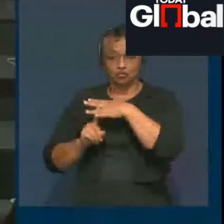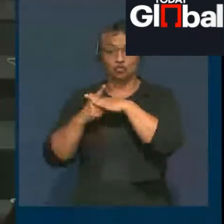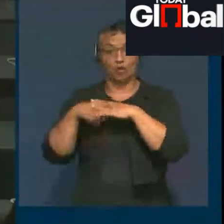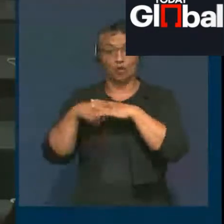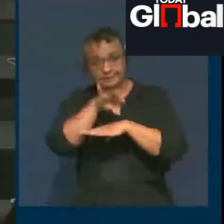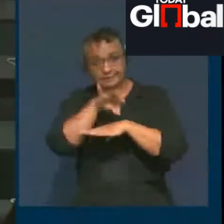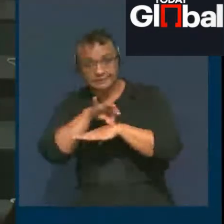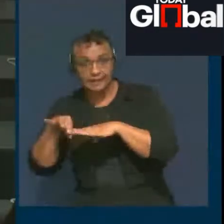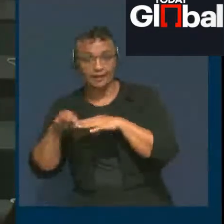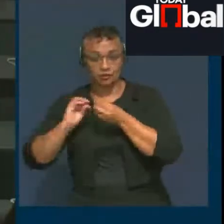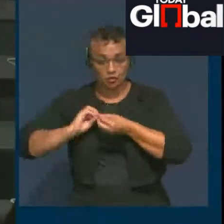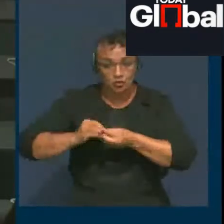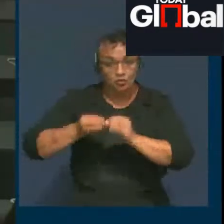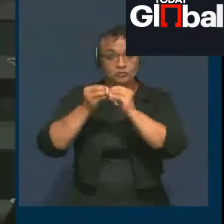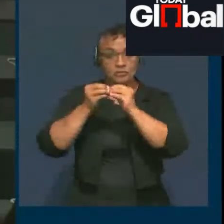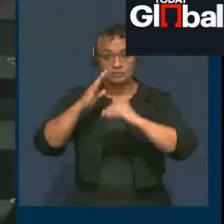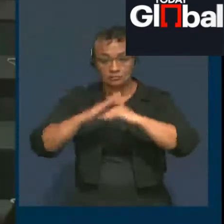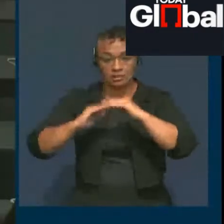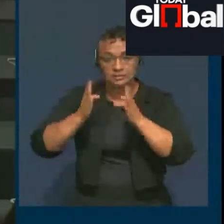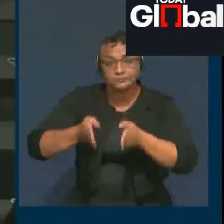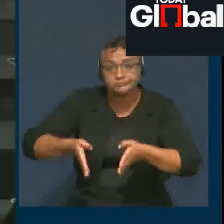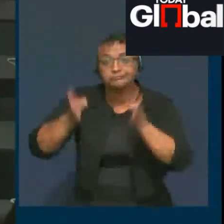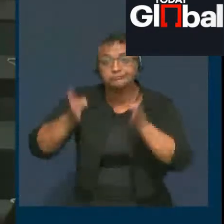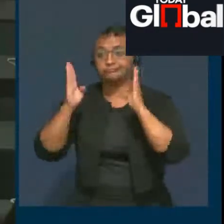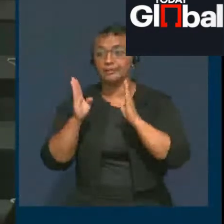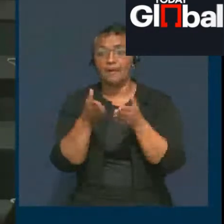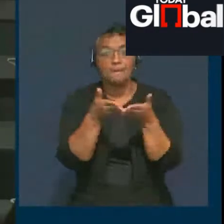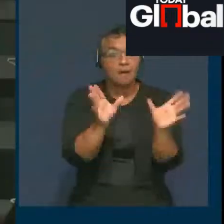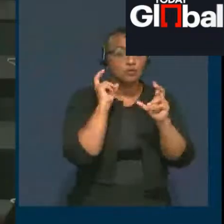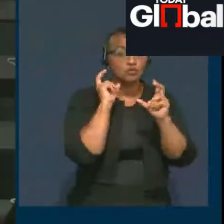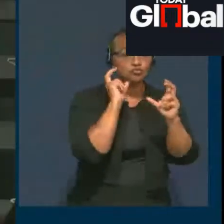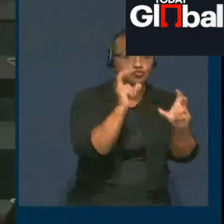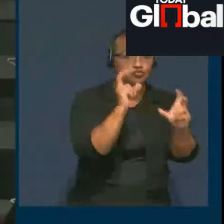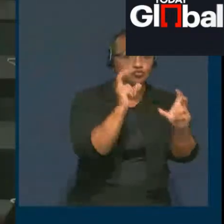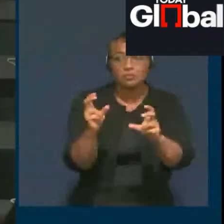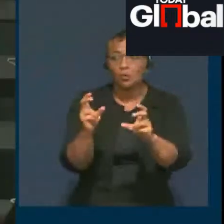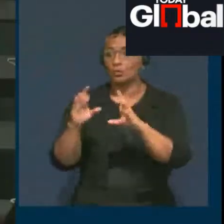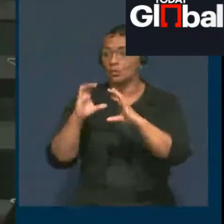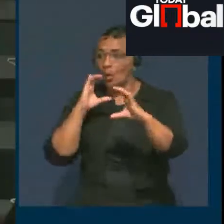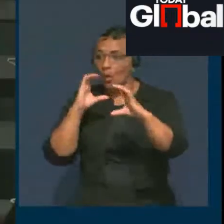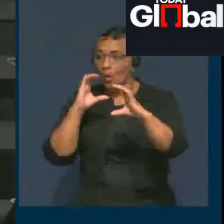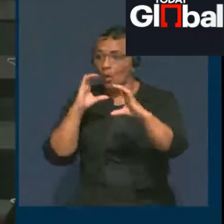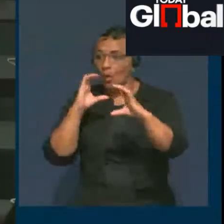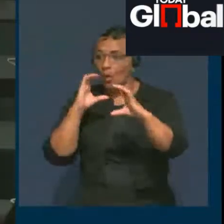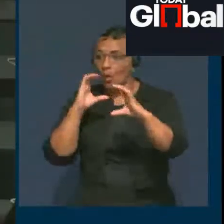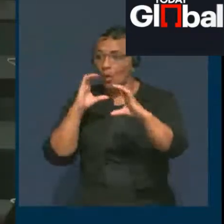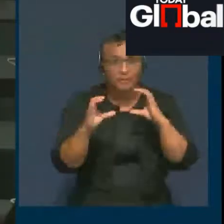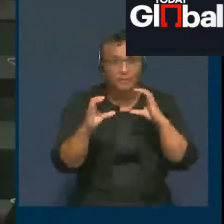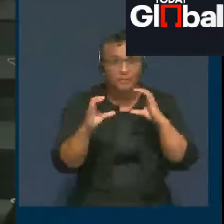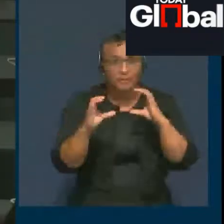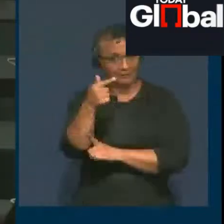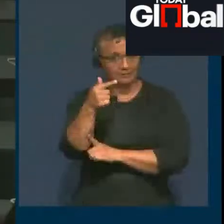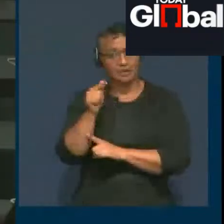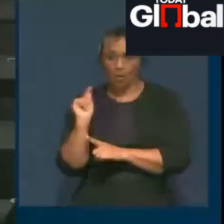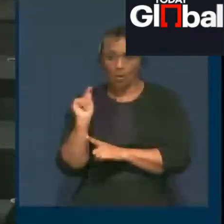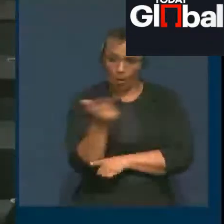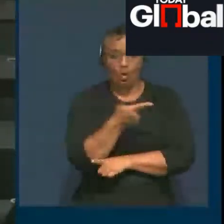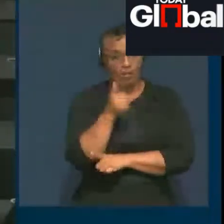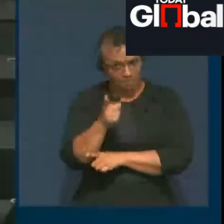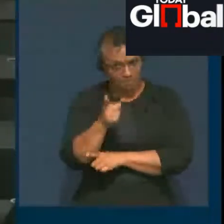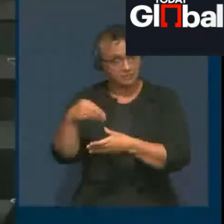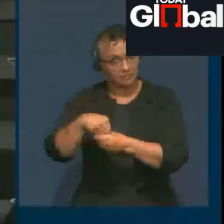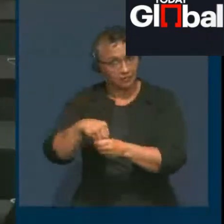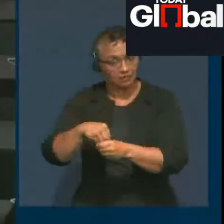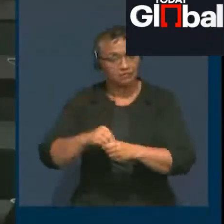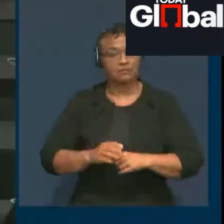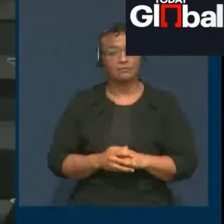construction phase, the construction of buildings, public transport, and communication means, including IT.